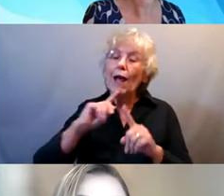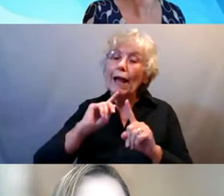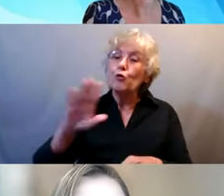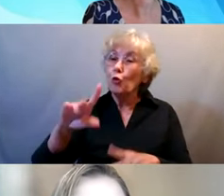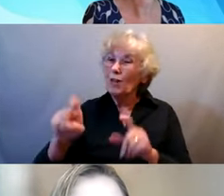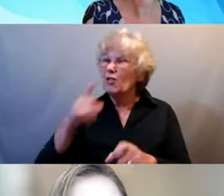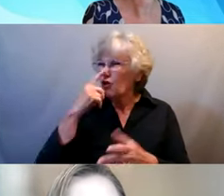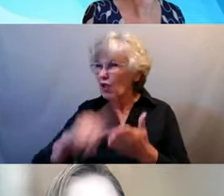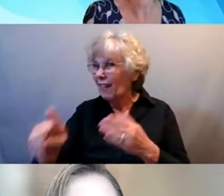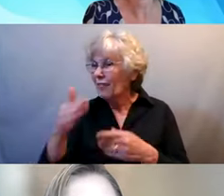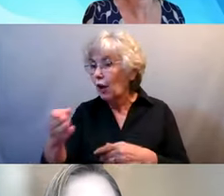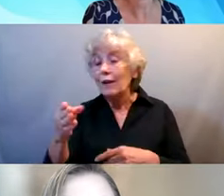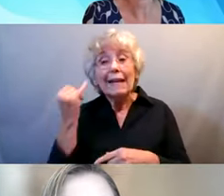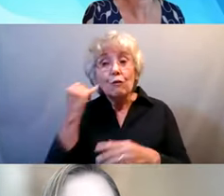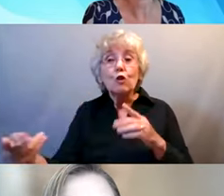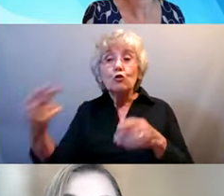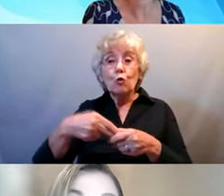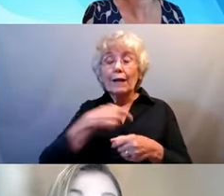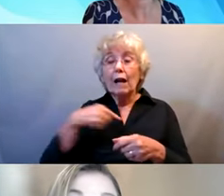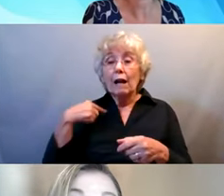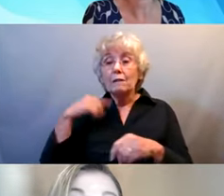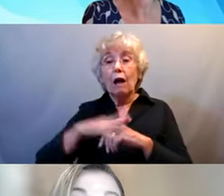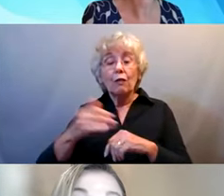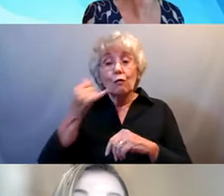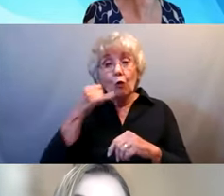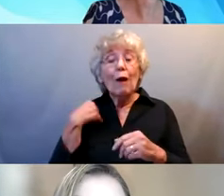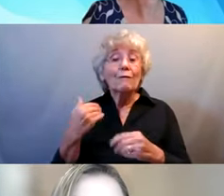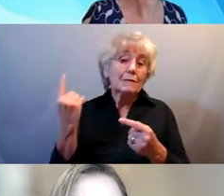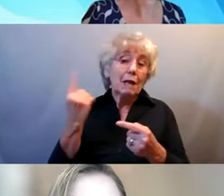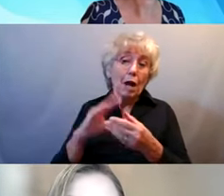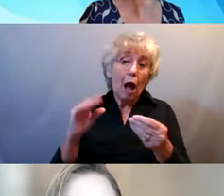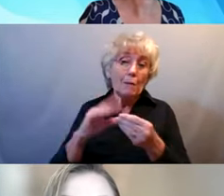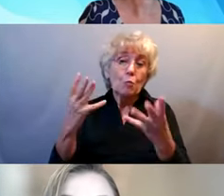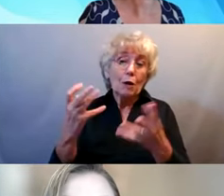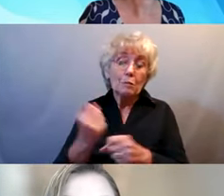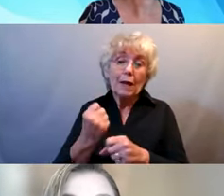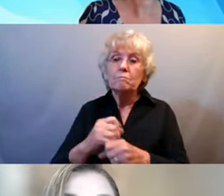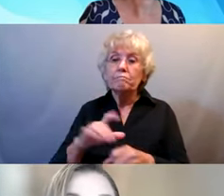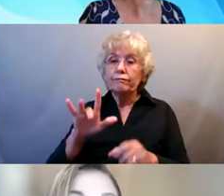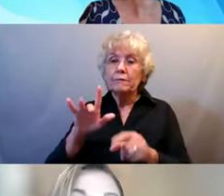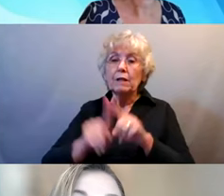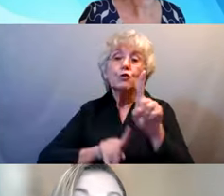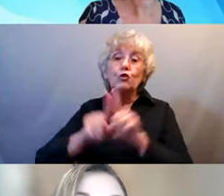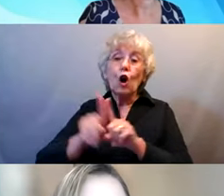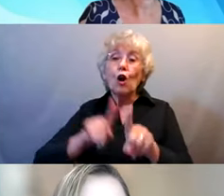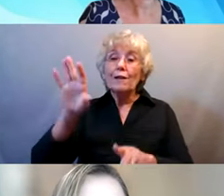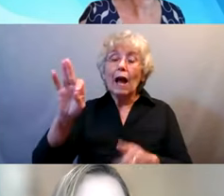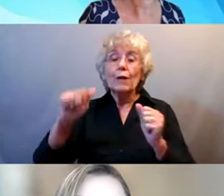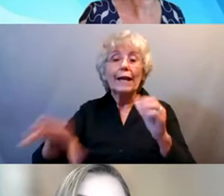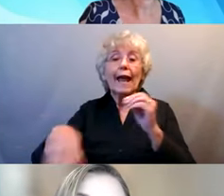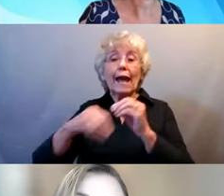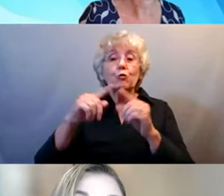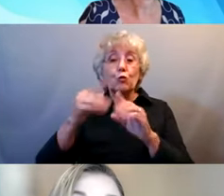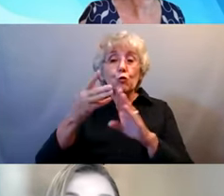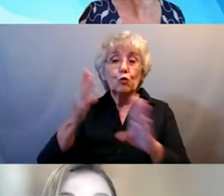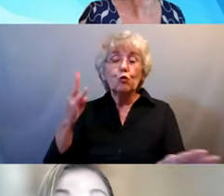you're joining us by phone and you have a comment that you'd like to make, please press star 9 and that will add you to the queue where you can unmute your line and